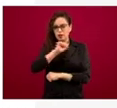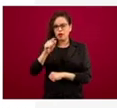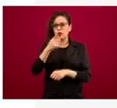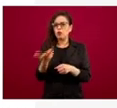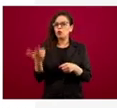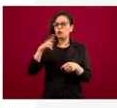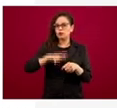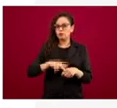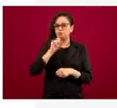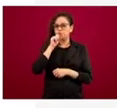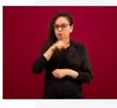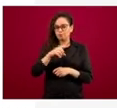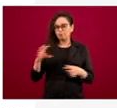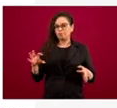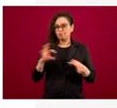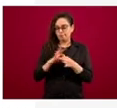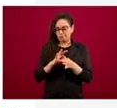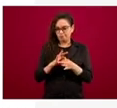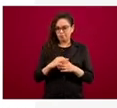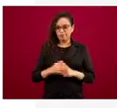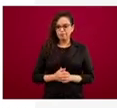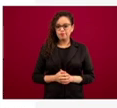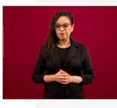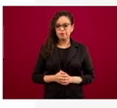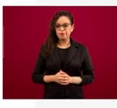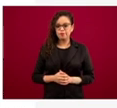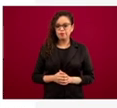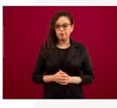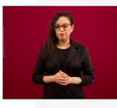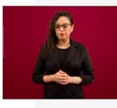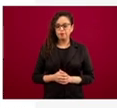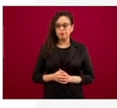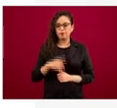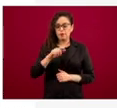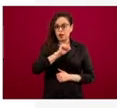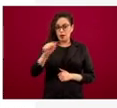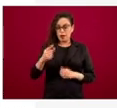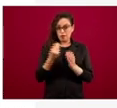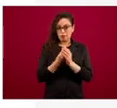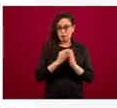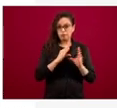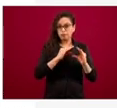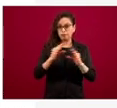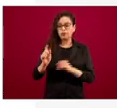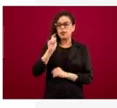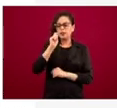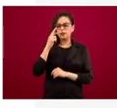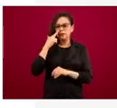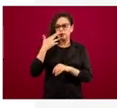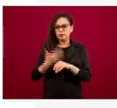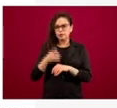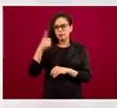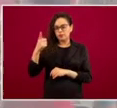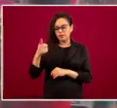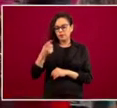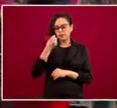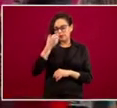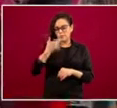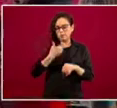seeks to expand the capacities of our public overall health sector in order to deal with this pandemic, with the collaboration of private